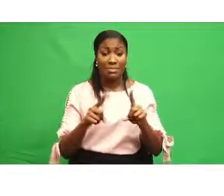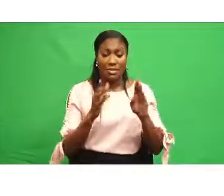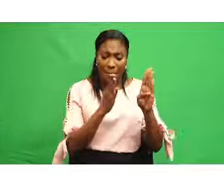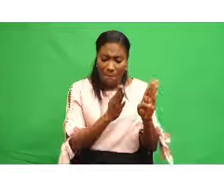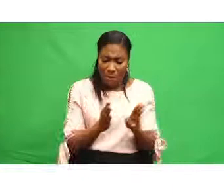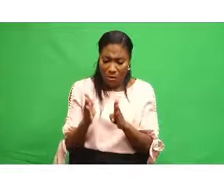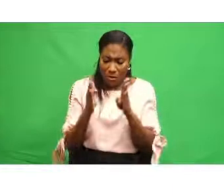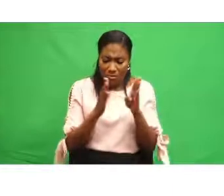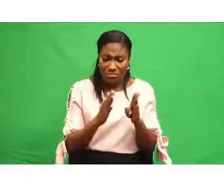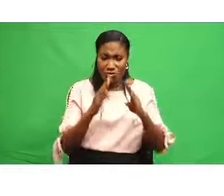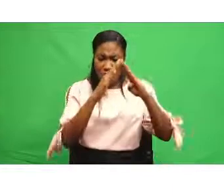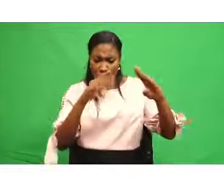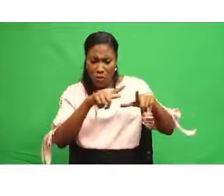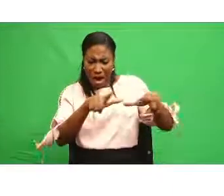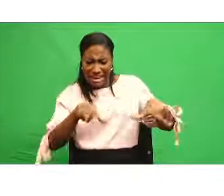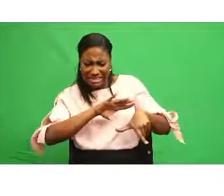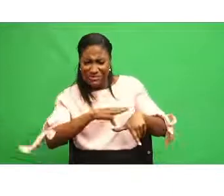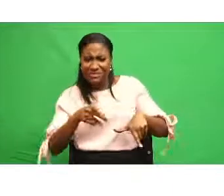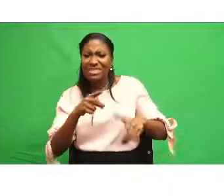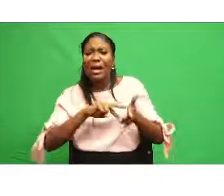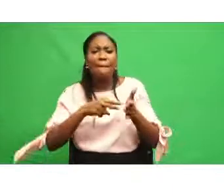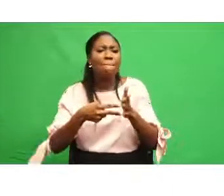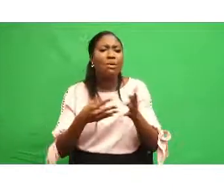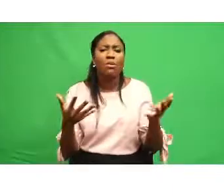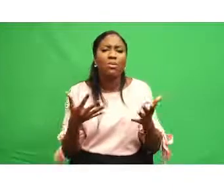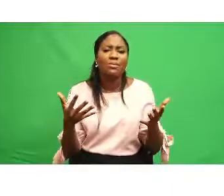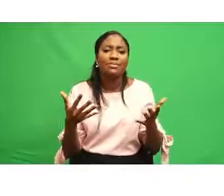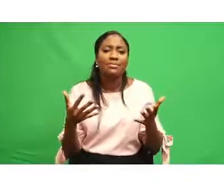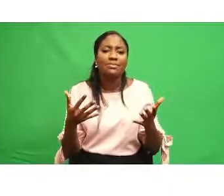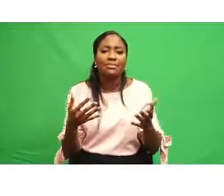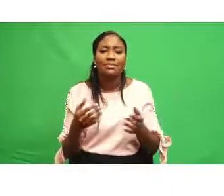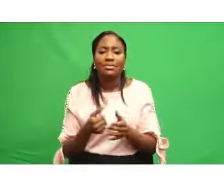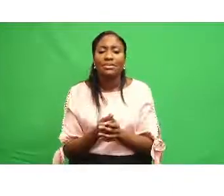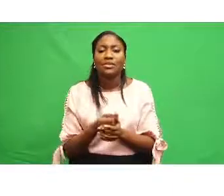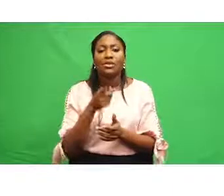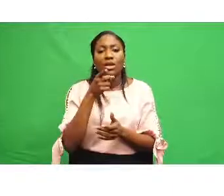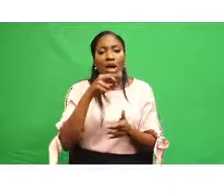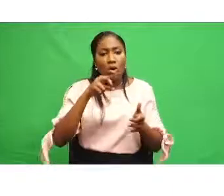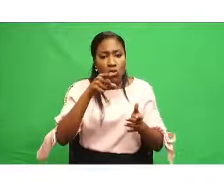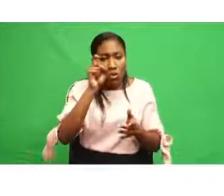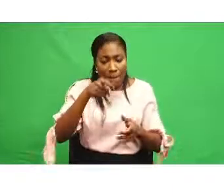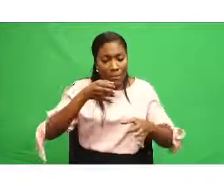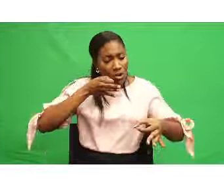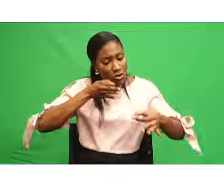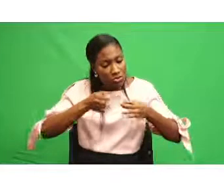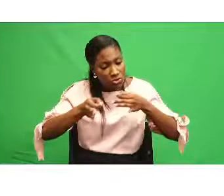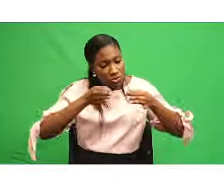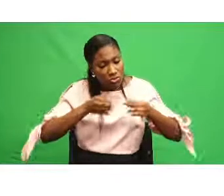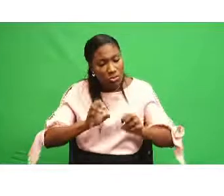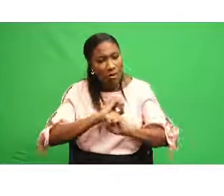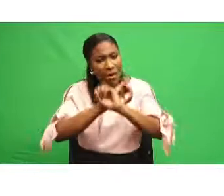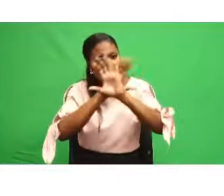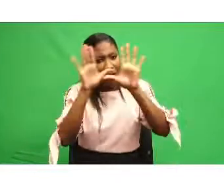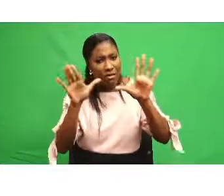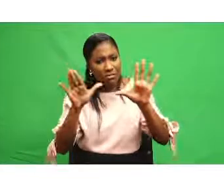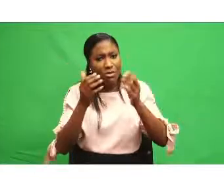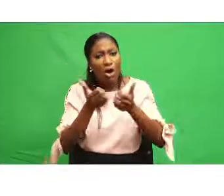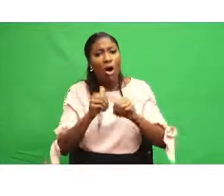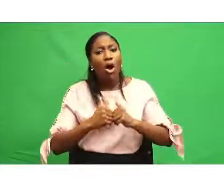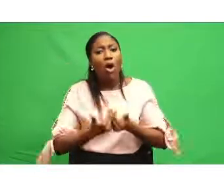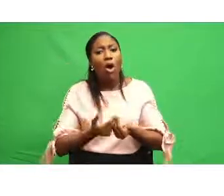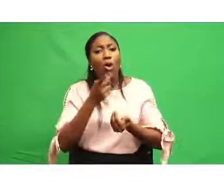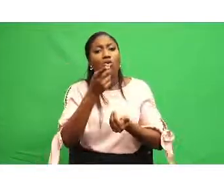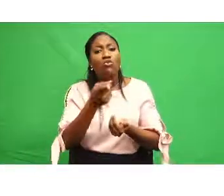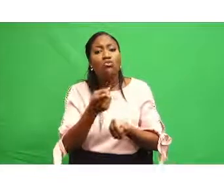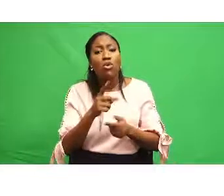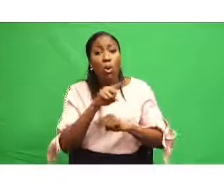the process of making it clearly known how you want your estate to be handled after you